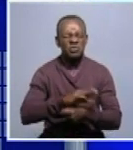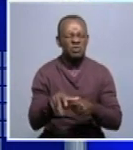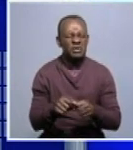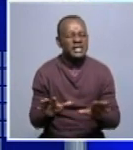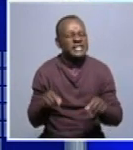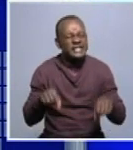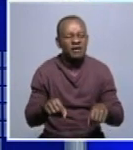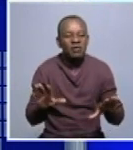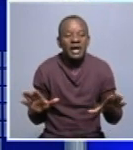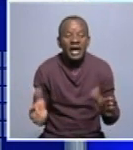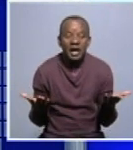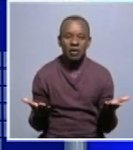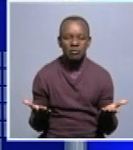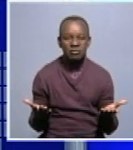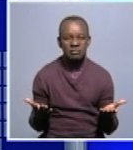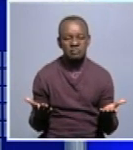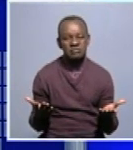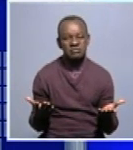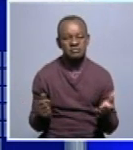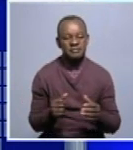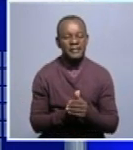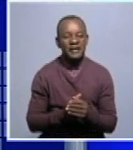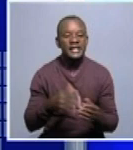The Delta variant